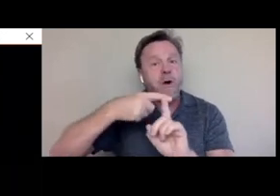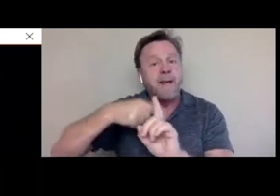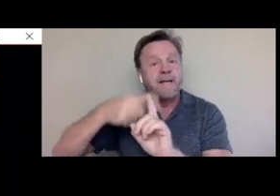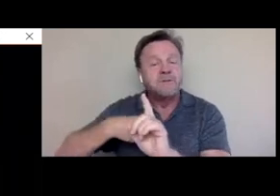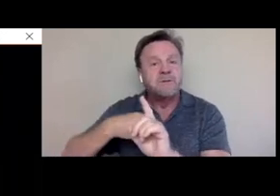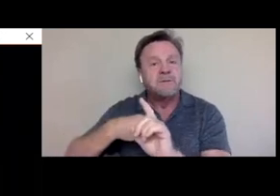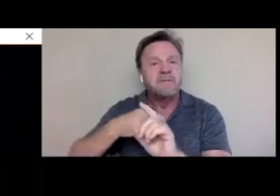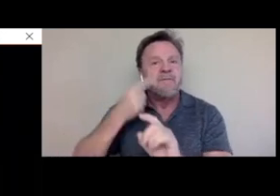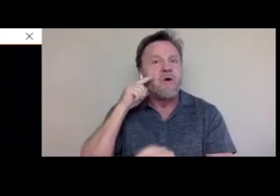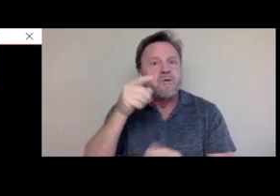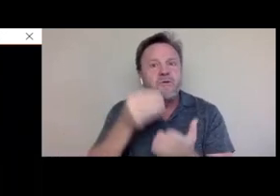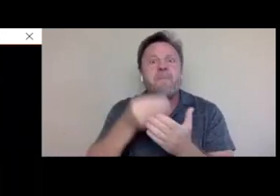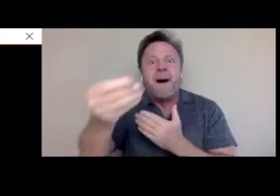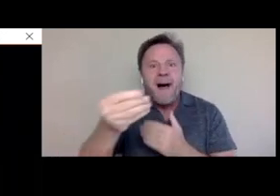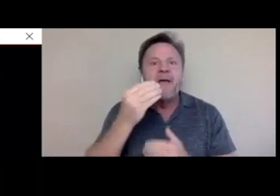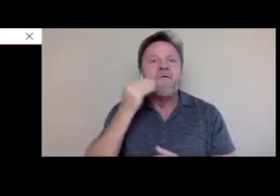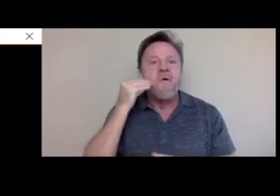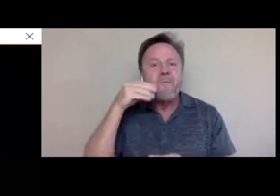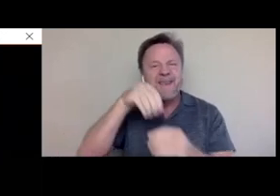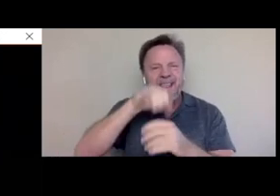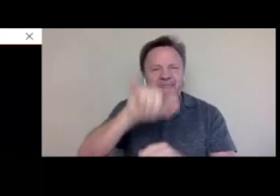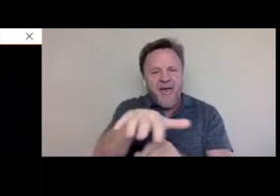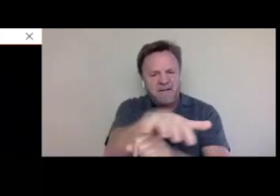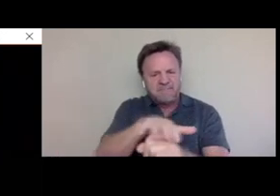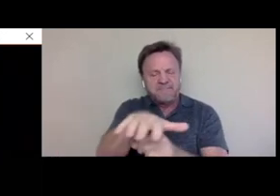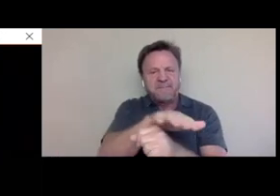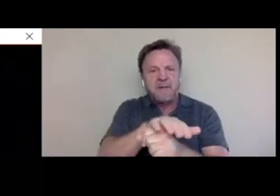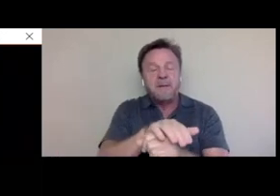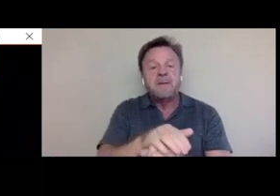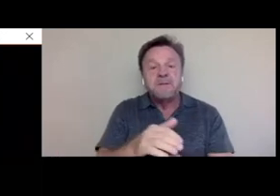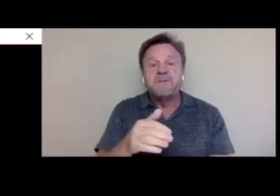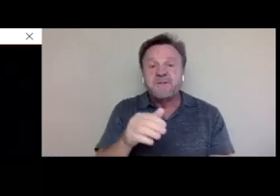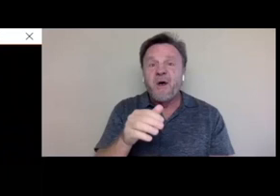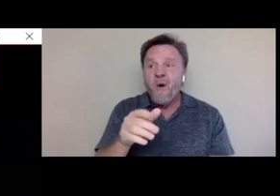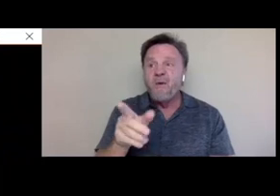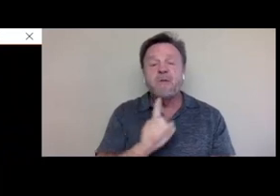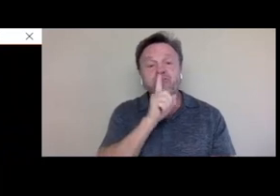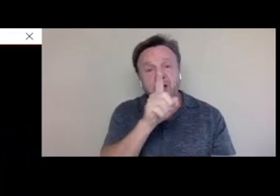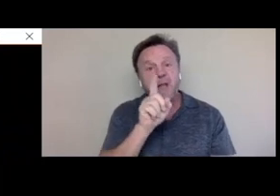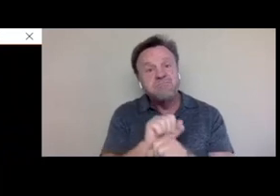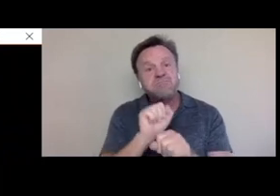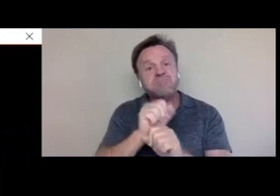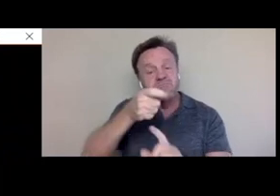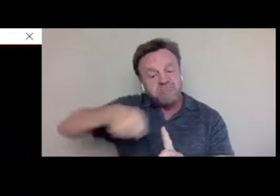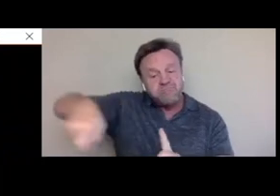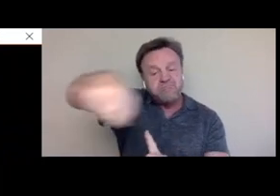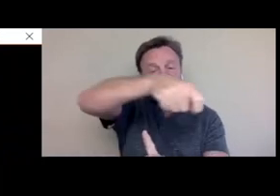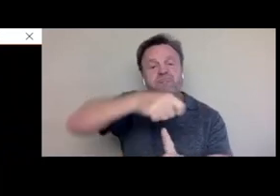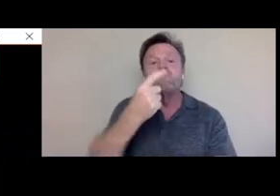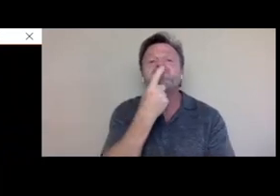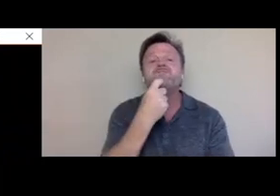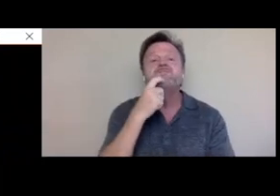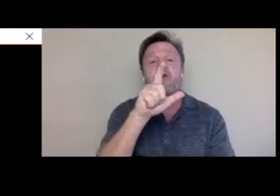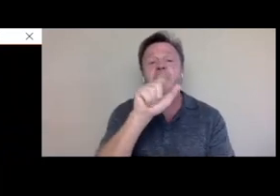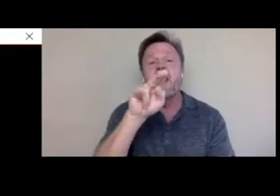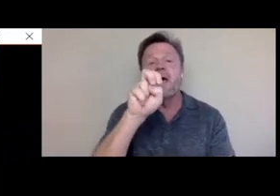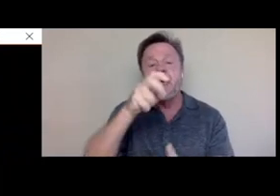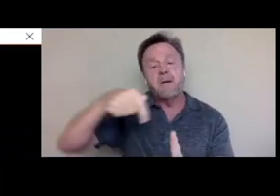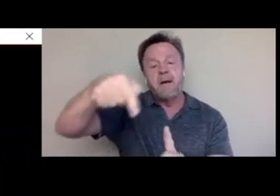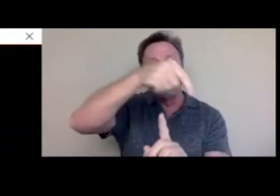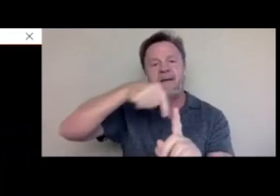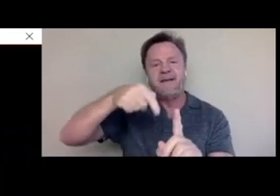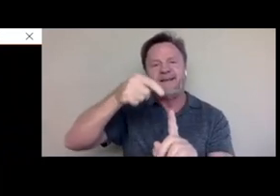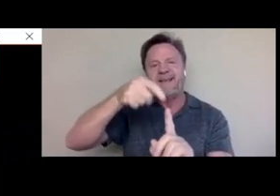buy a home in that neighborhood. So literally they drew a red line around those neighborhoods. Those neighborhoods were